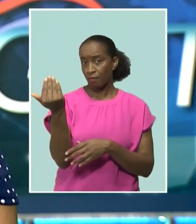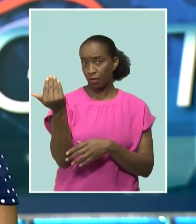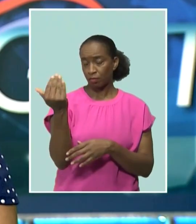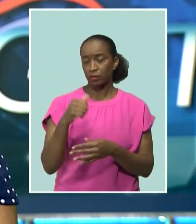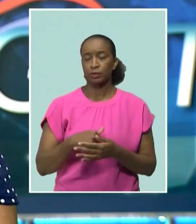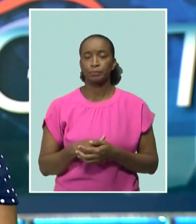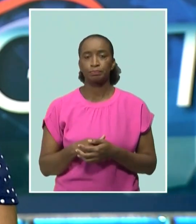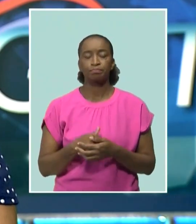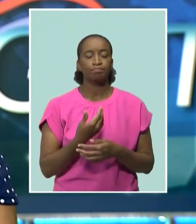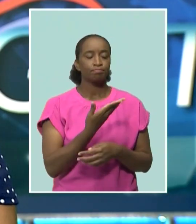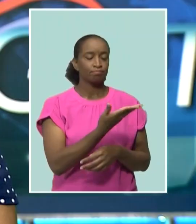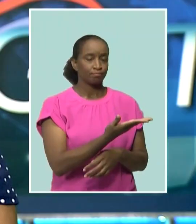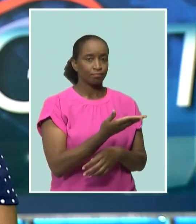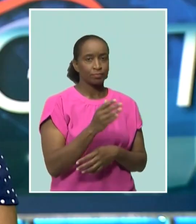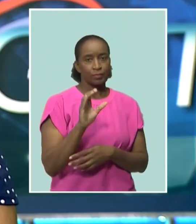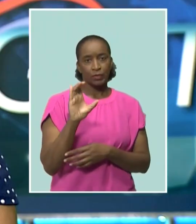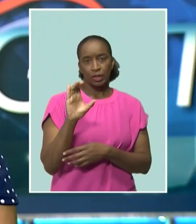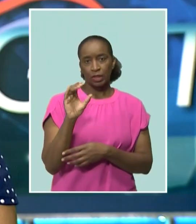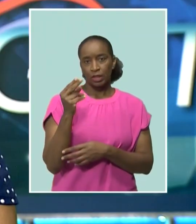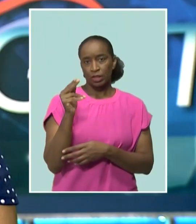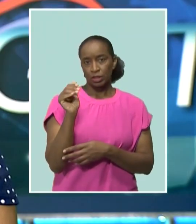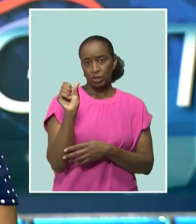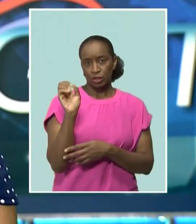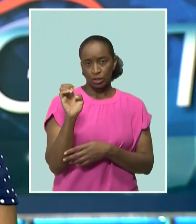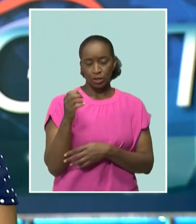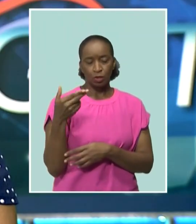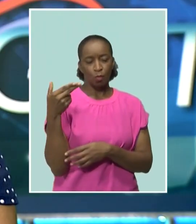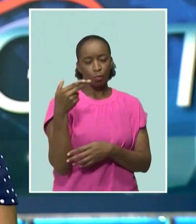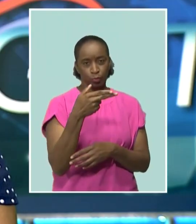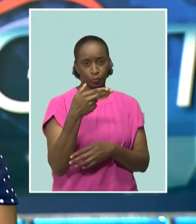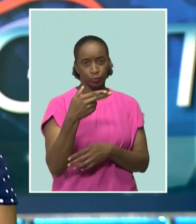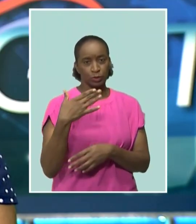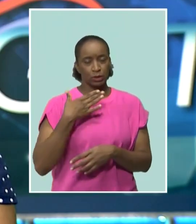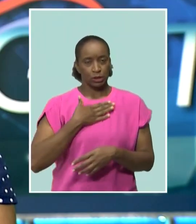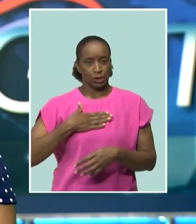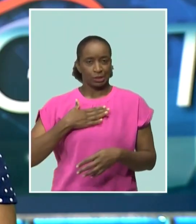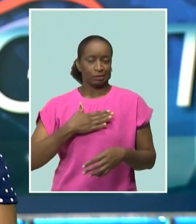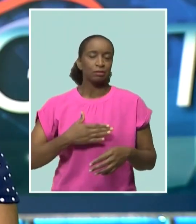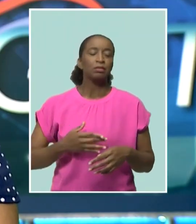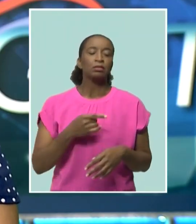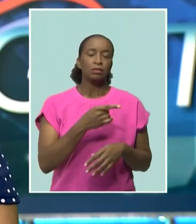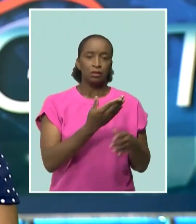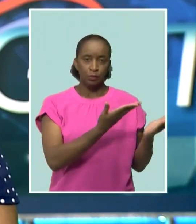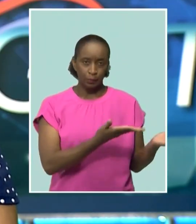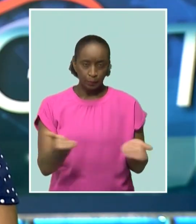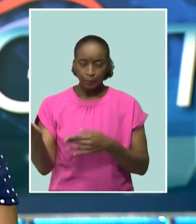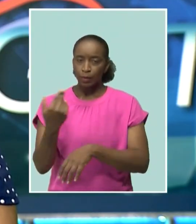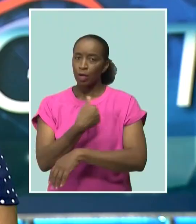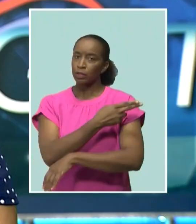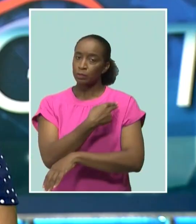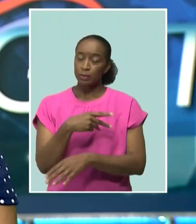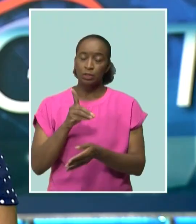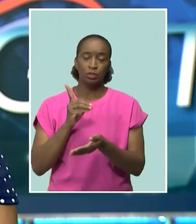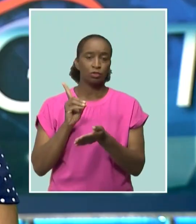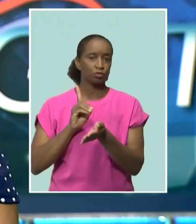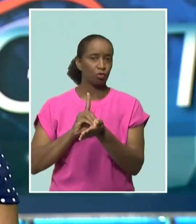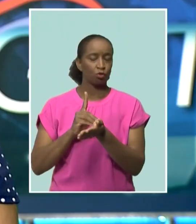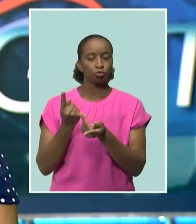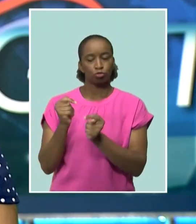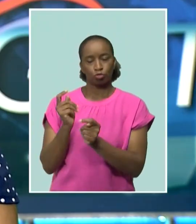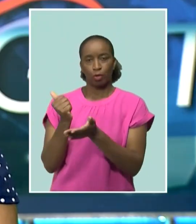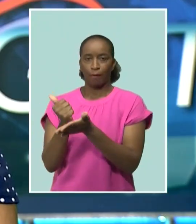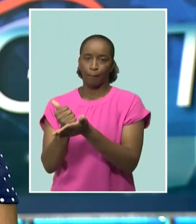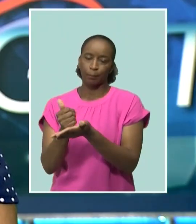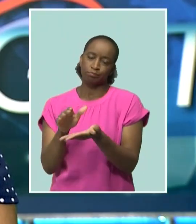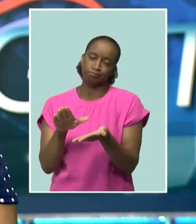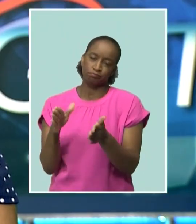in the chest and abdomen on March 25th and died while undergoing emergency surgery at the Queen Elizabeth Hospital. He was